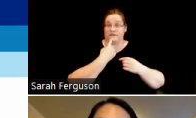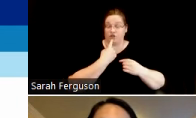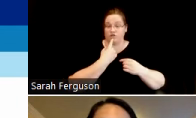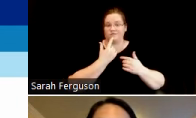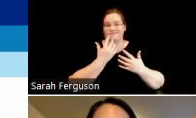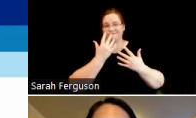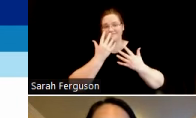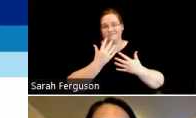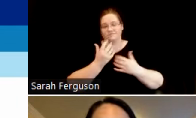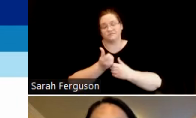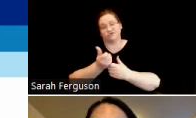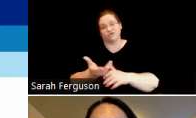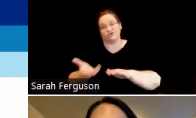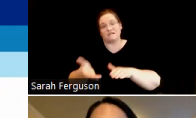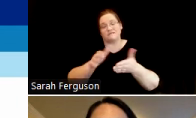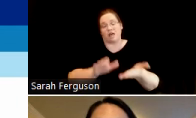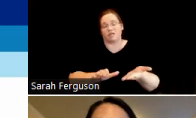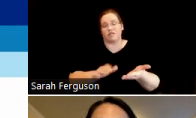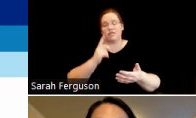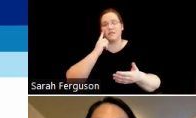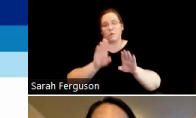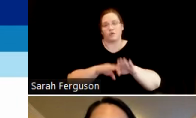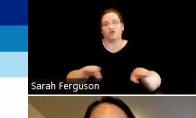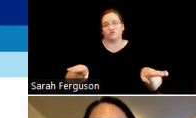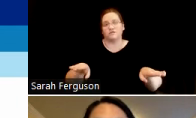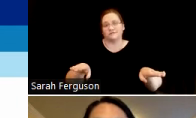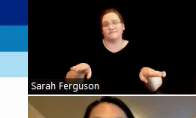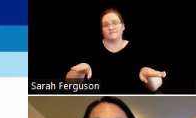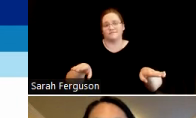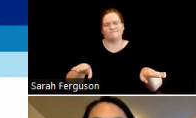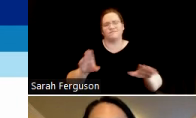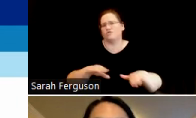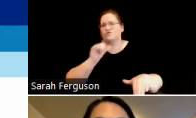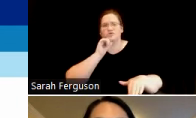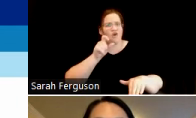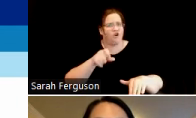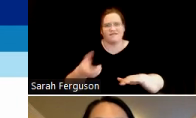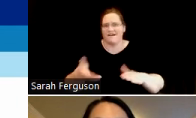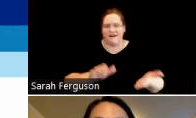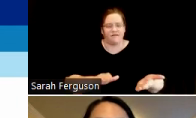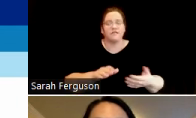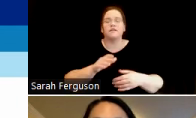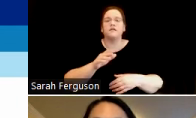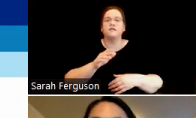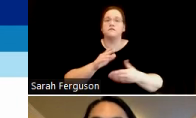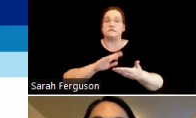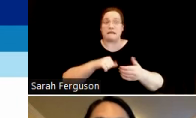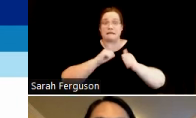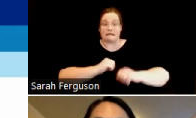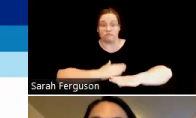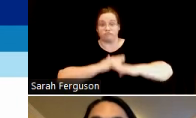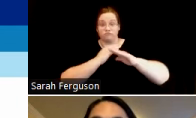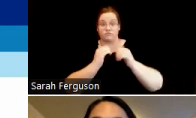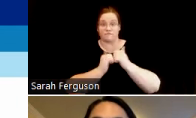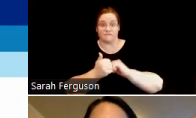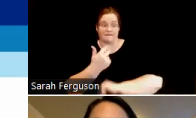unfortunately has caused deaths in children. And children should not die. So any deaths that we can prevent with a vaccine is,